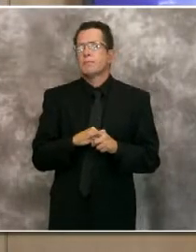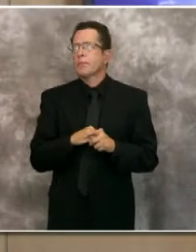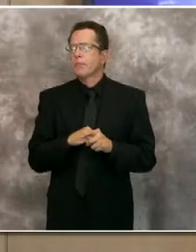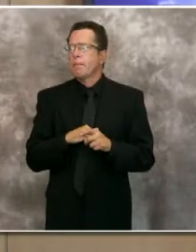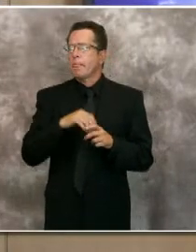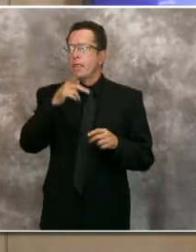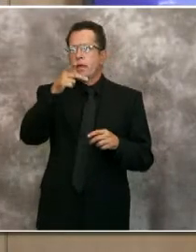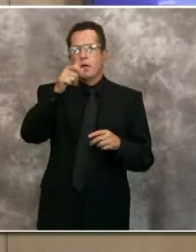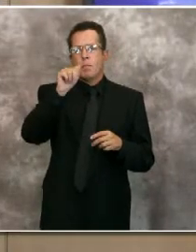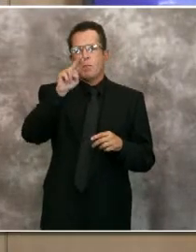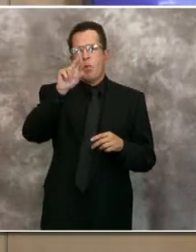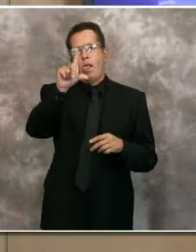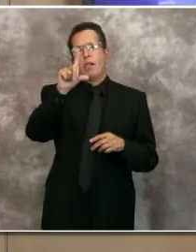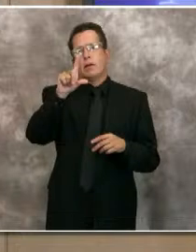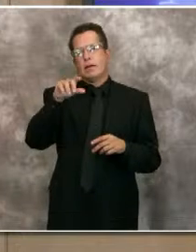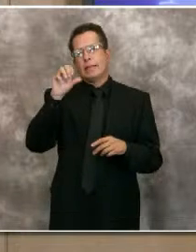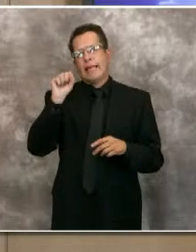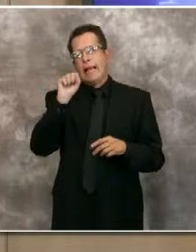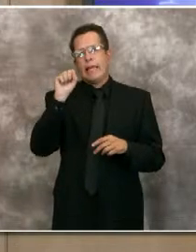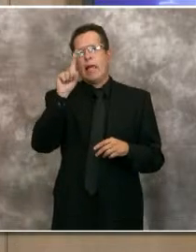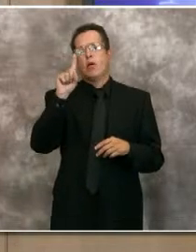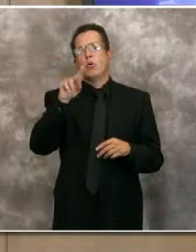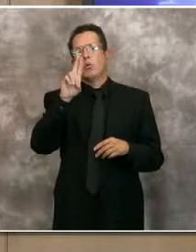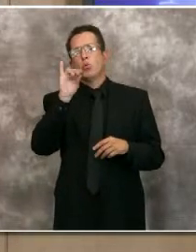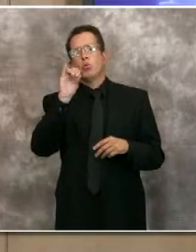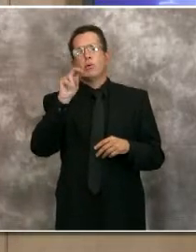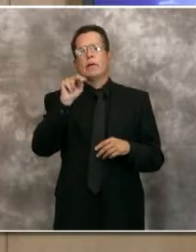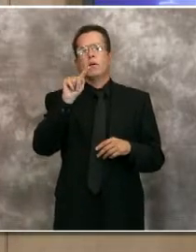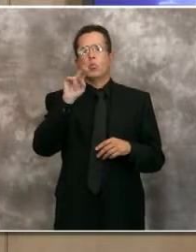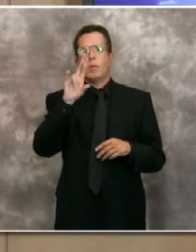Paul Sisson with the San Diego Union Tribune.